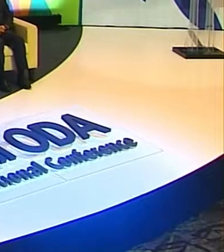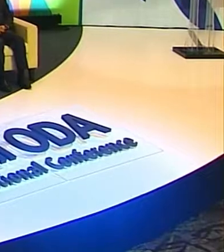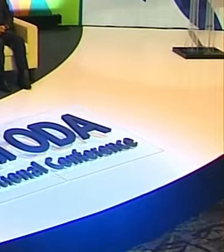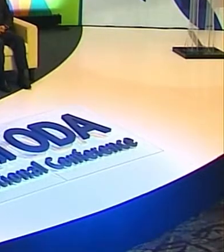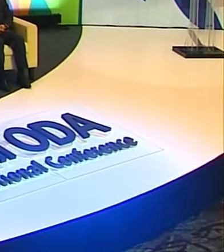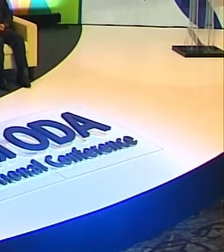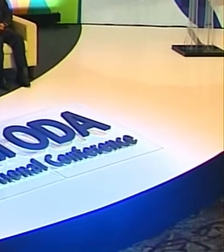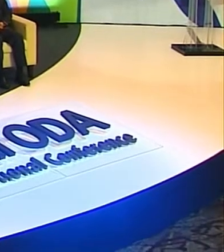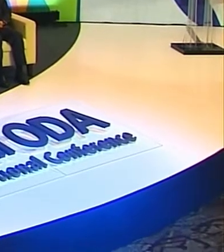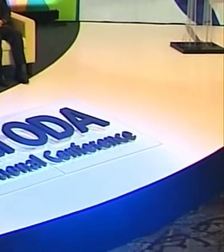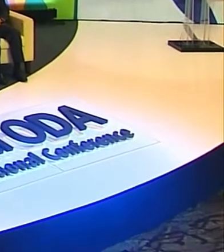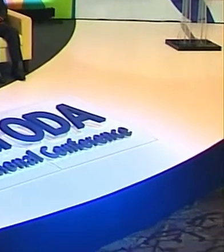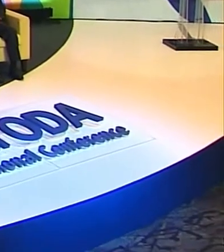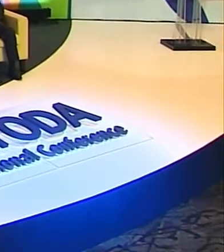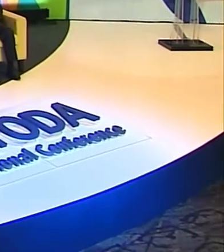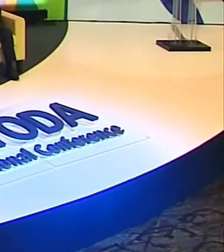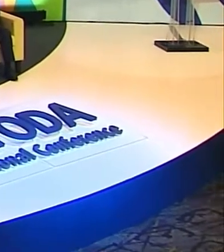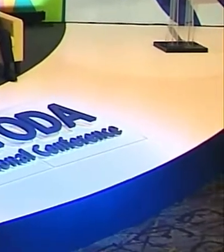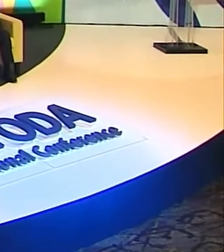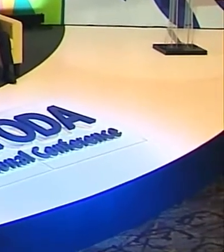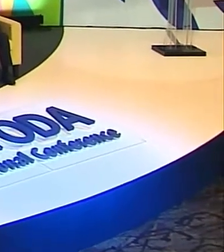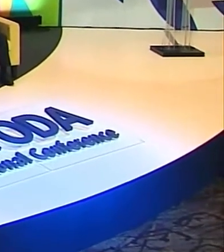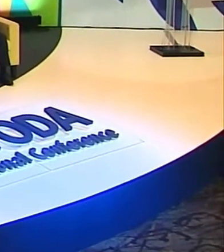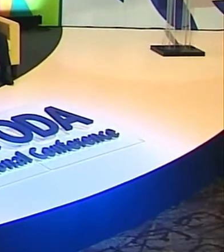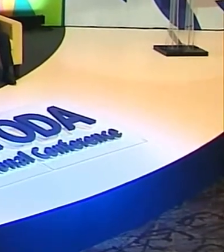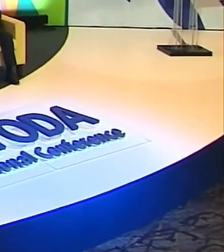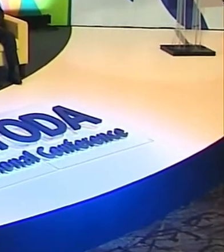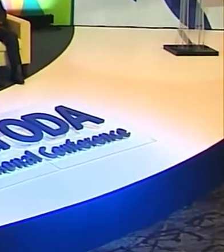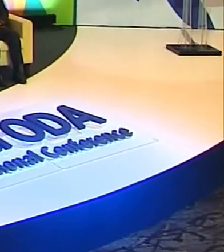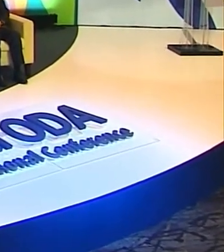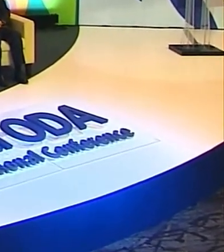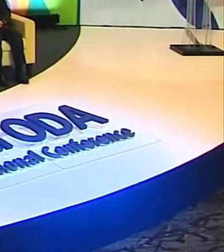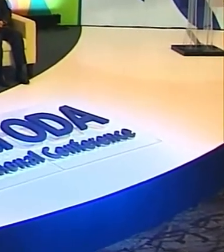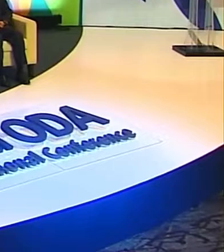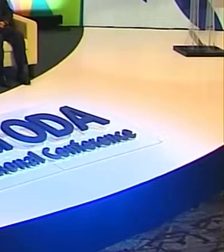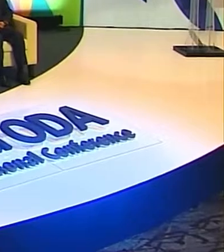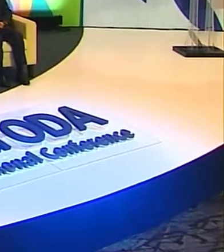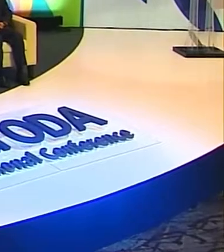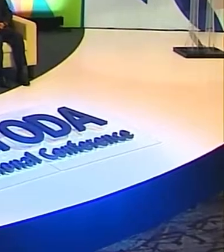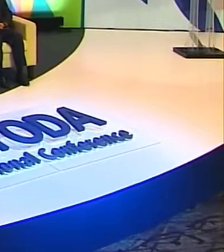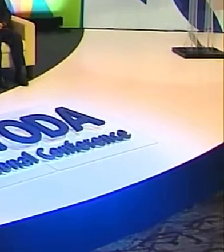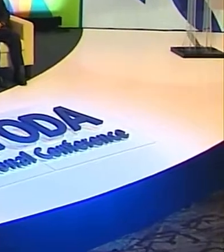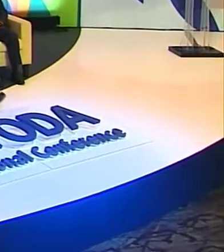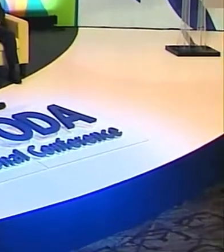So Frank, why don't you start? Okay, please.